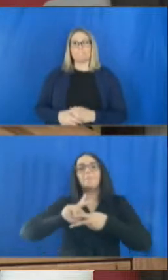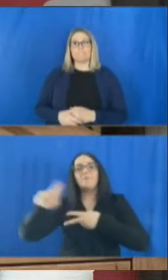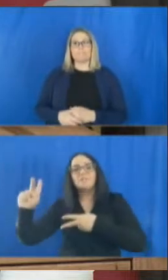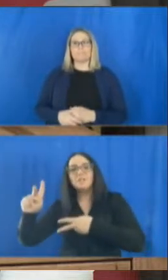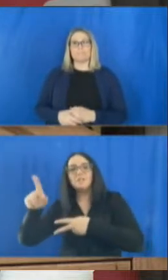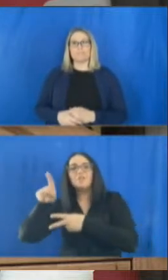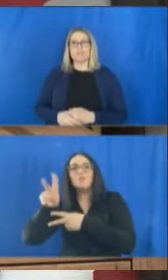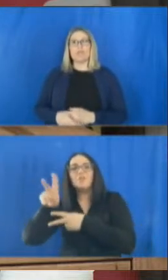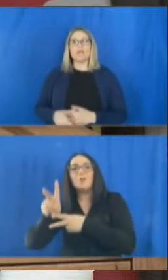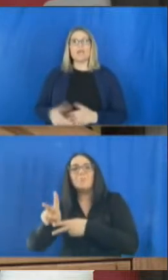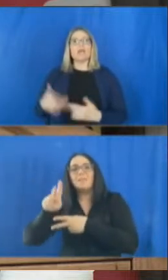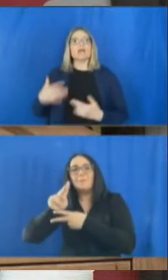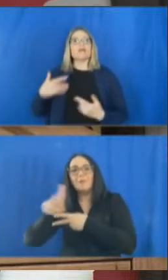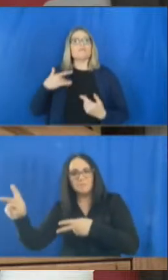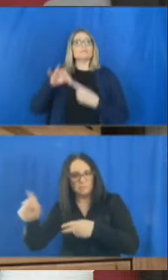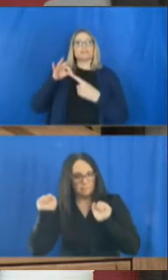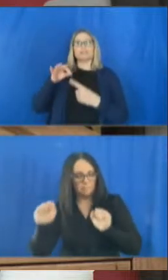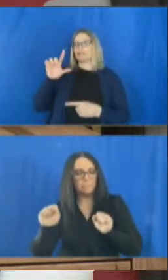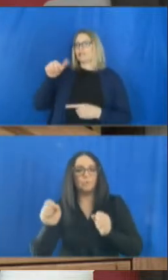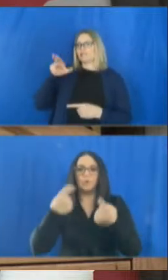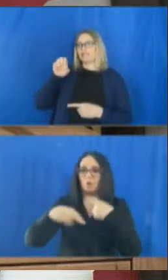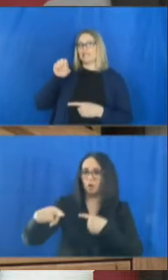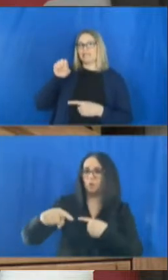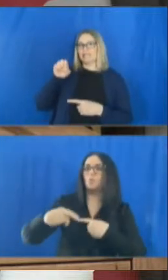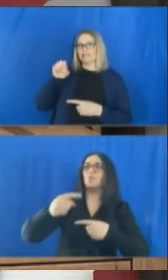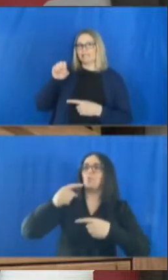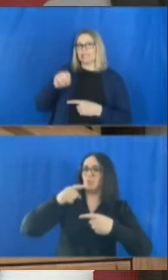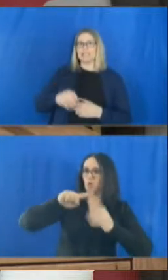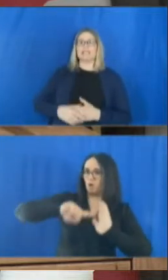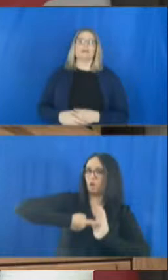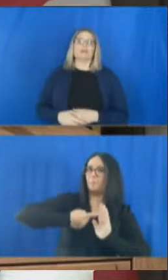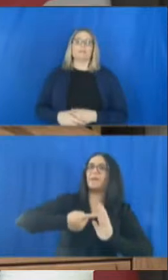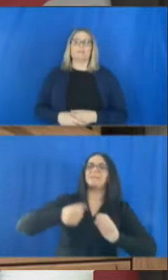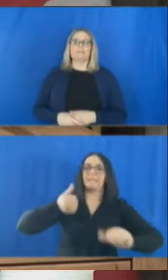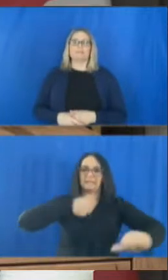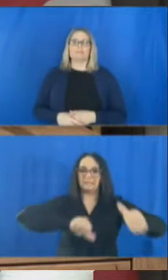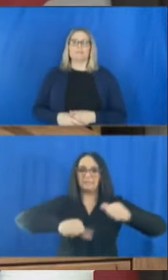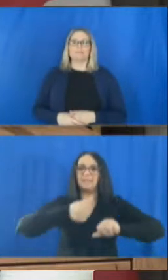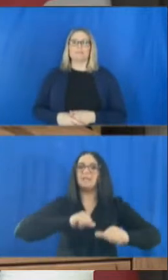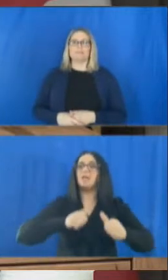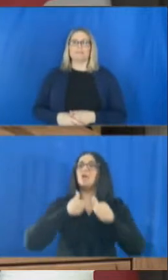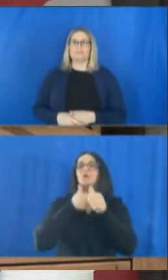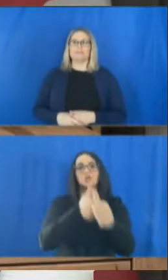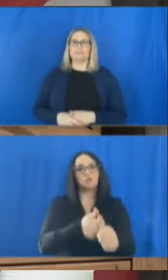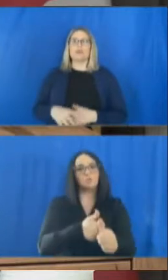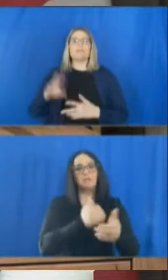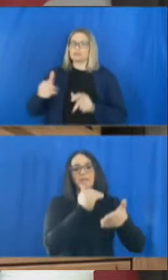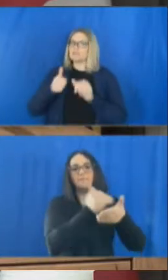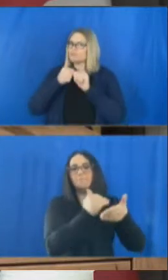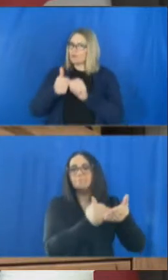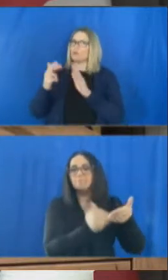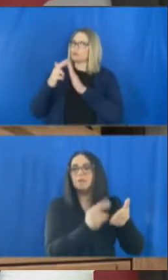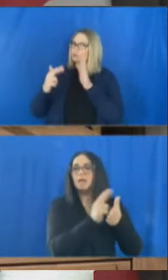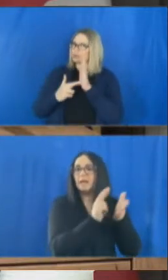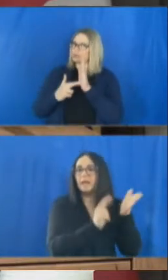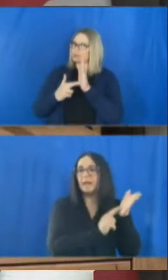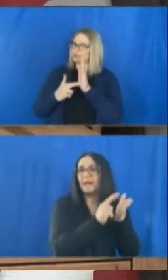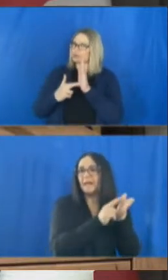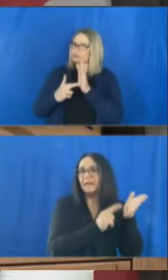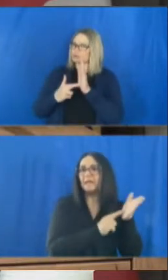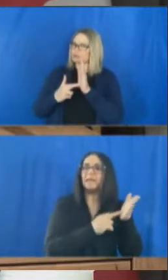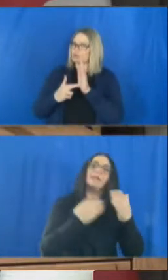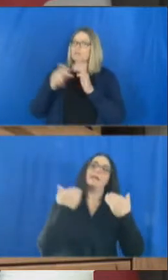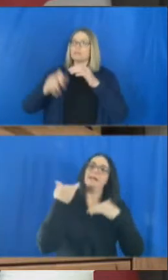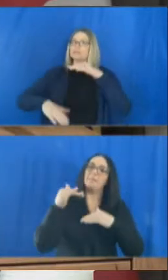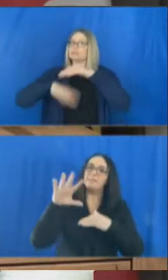spectateurs. The difference in measures between those under 12 and those over 12 is that those over 12 have had time to receive